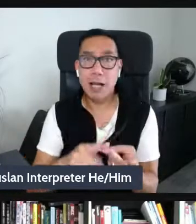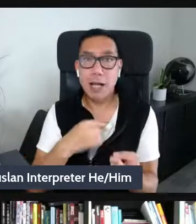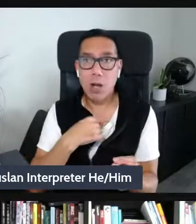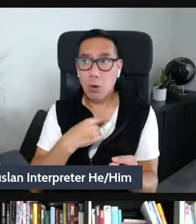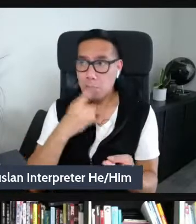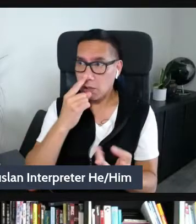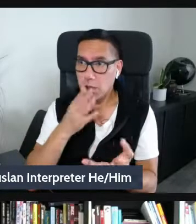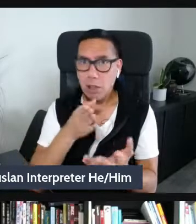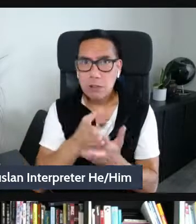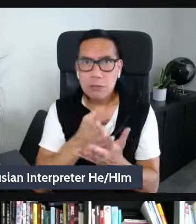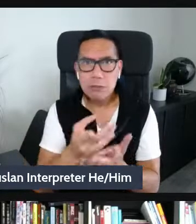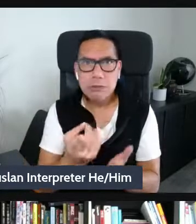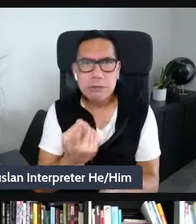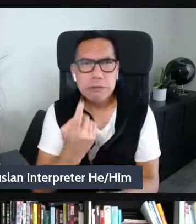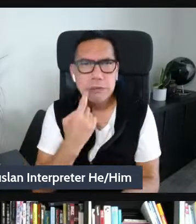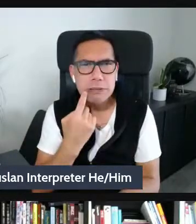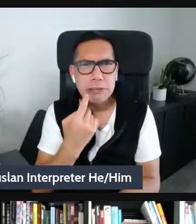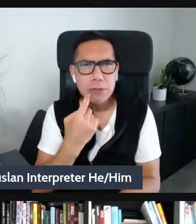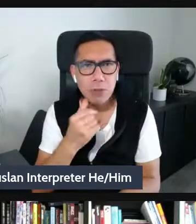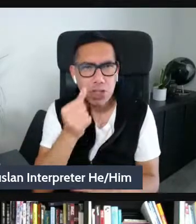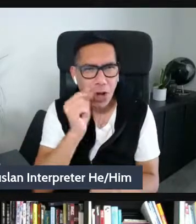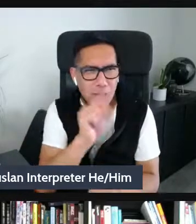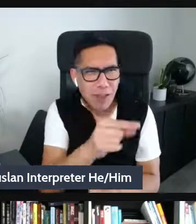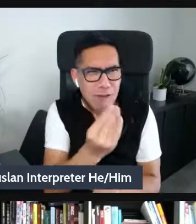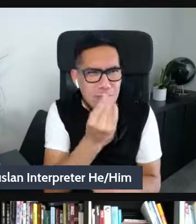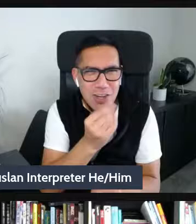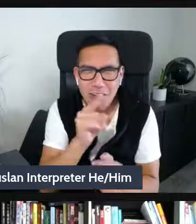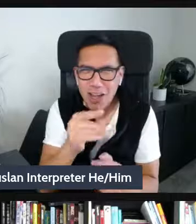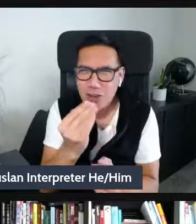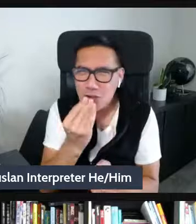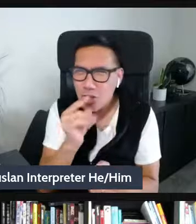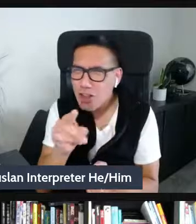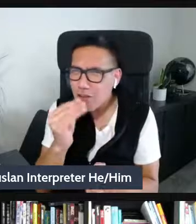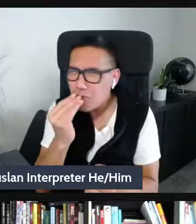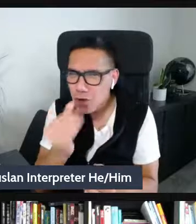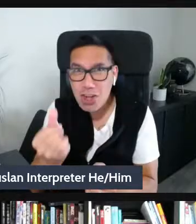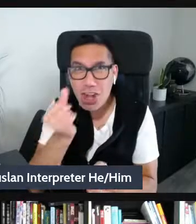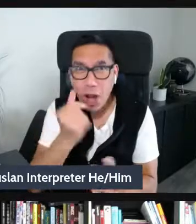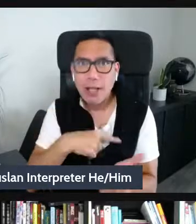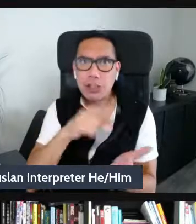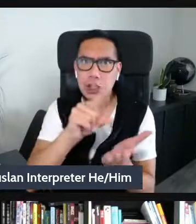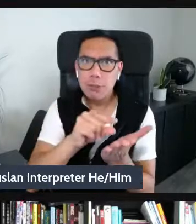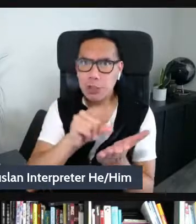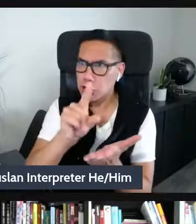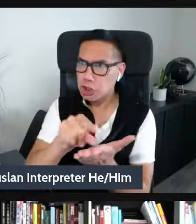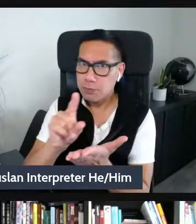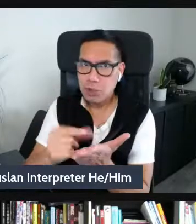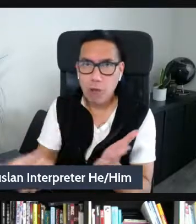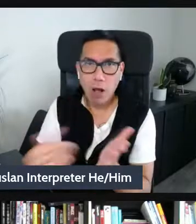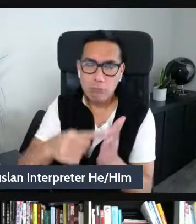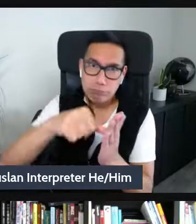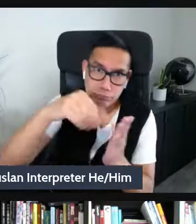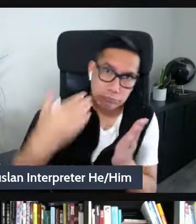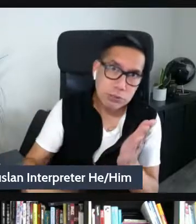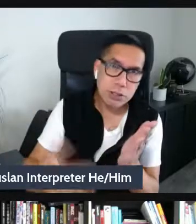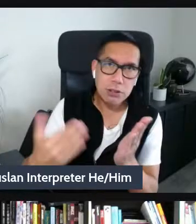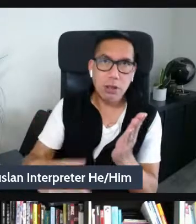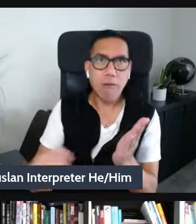We recognize the foods. It's cheap as well. We're not paying lots of extra money for extra